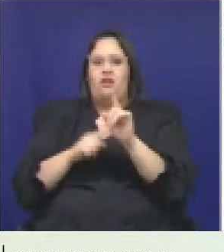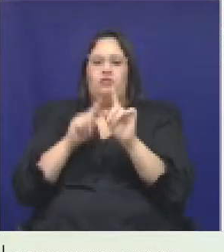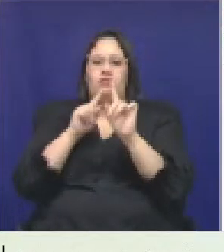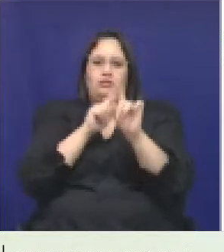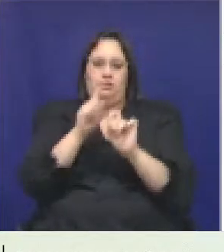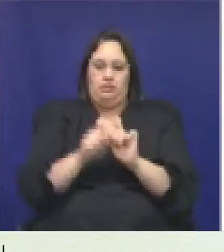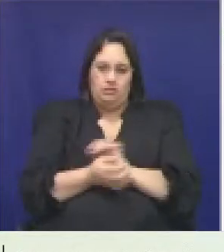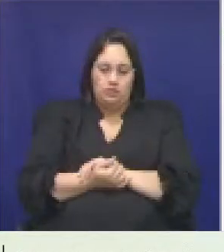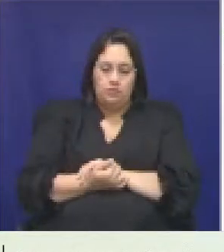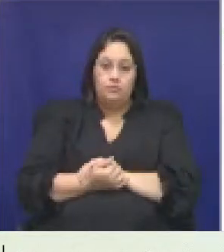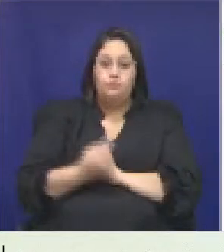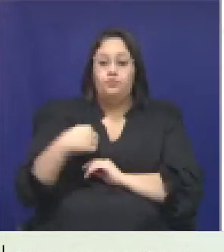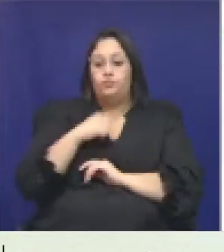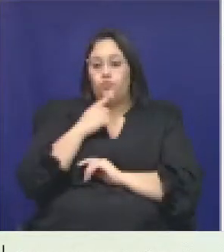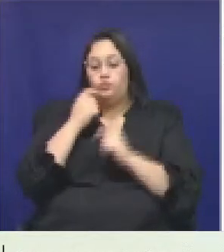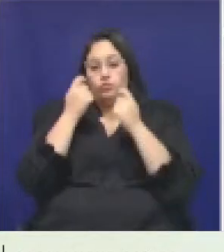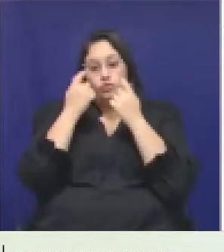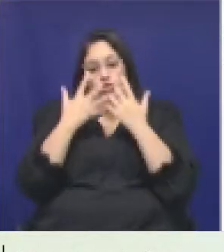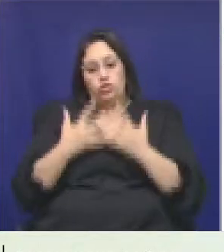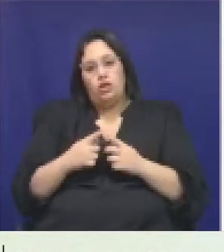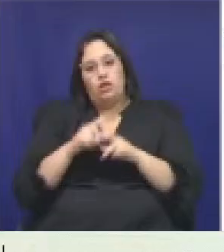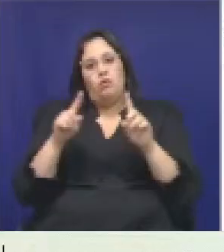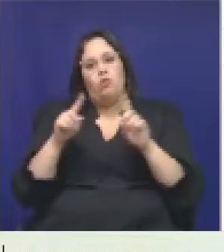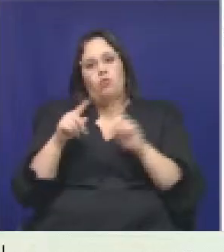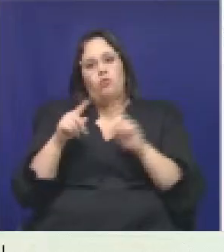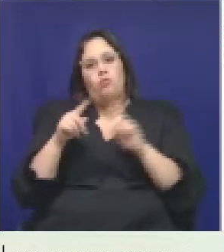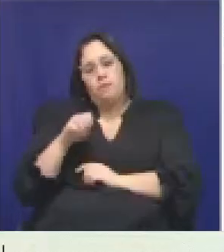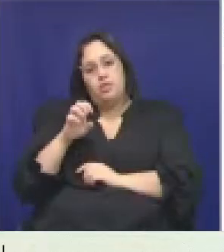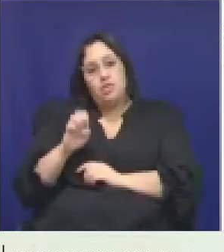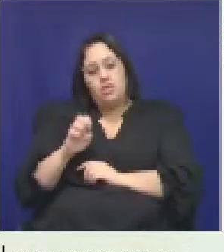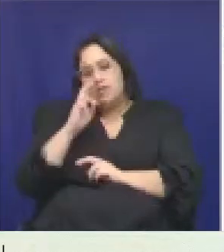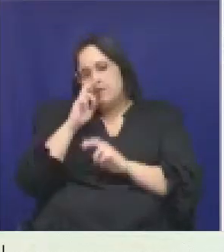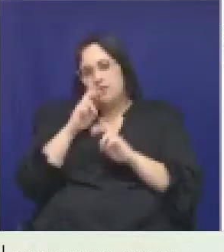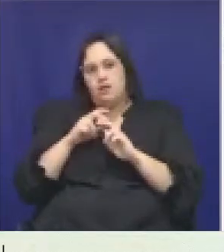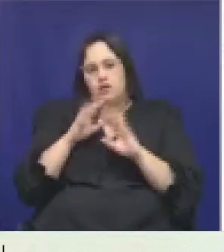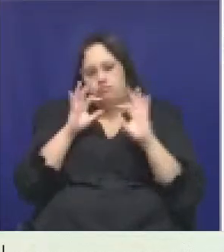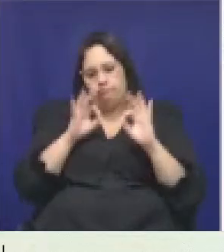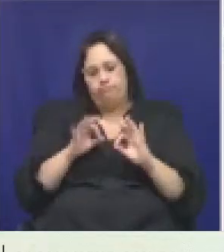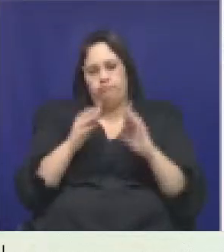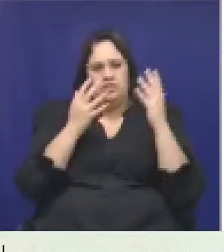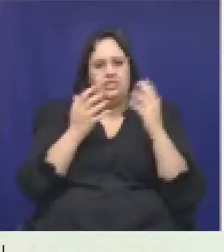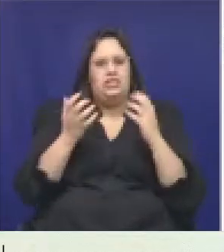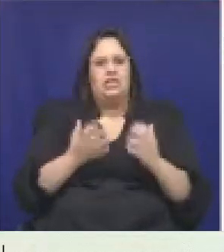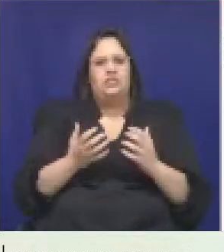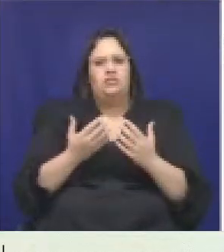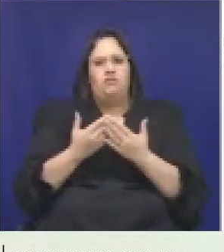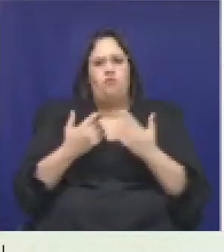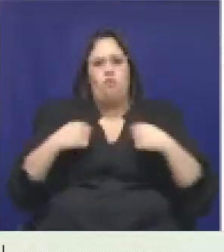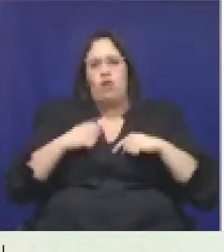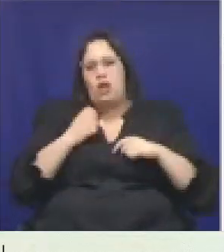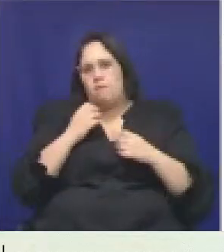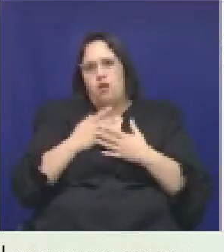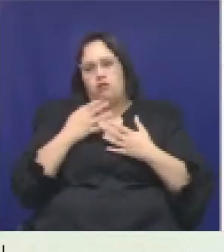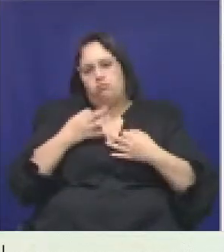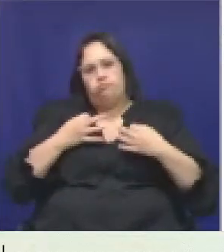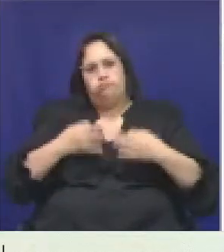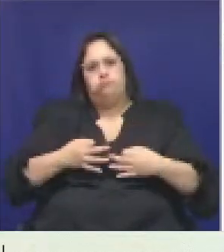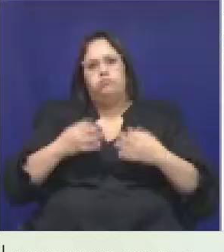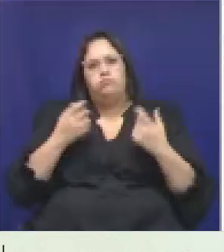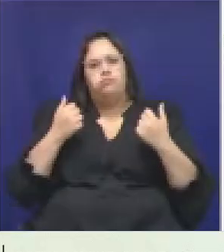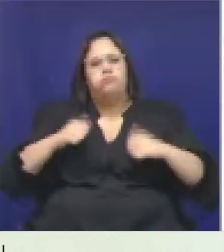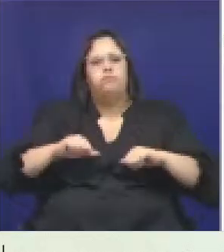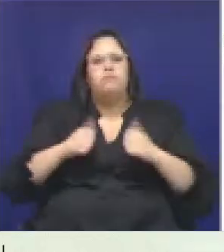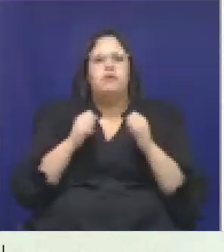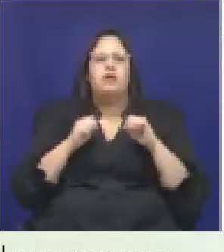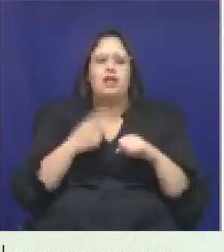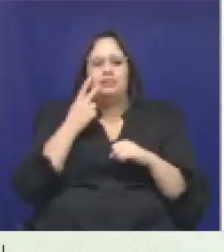census. Our Treasury and the Department of PME need accurate statistics in order to make informed decisions, including